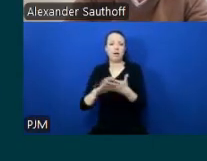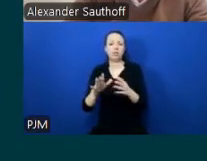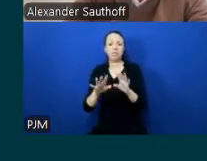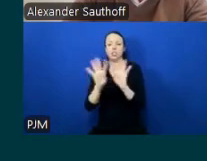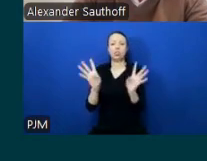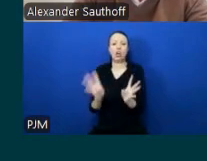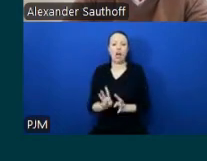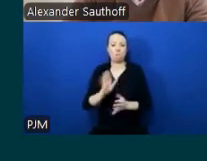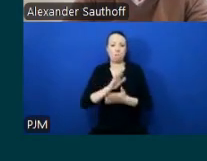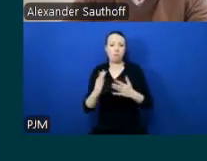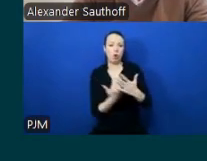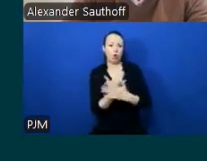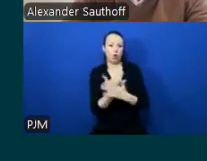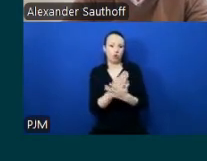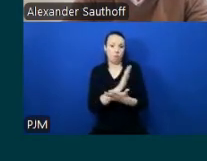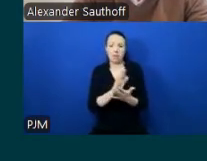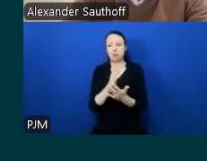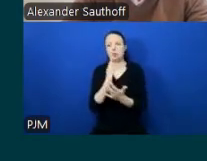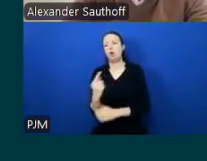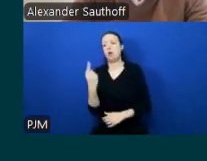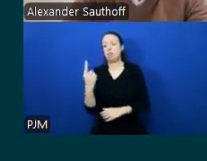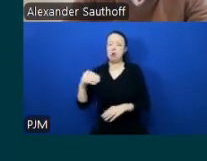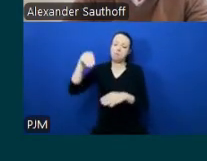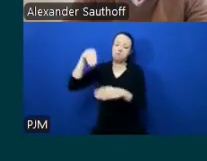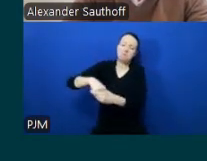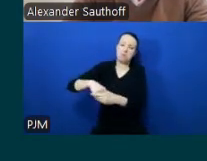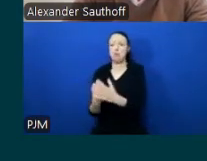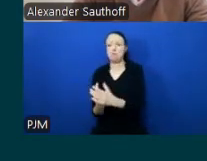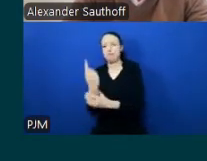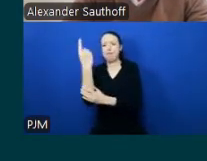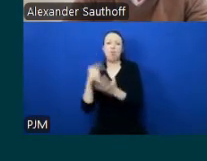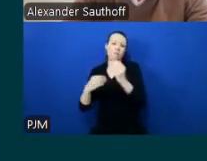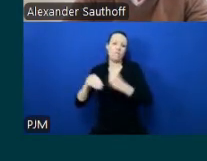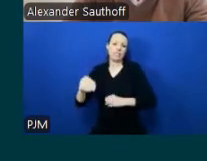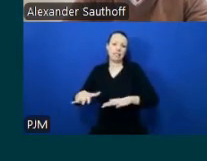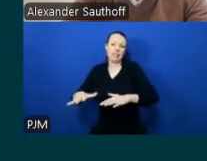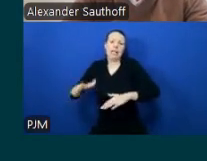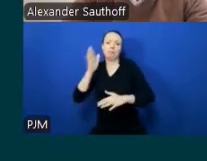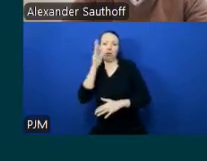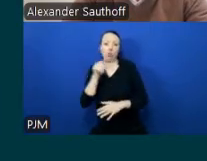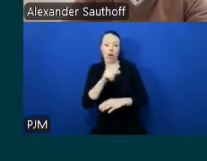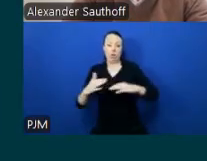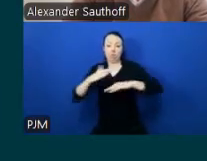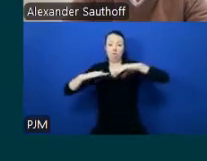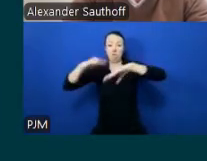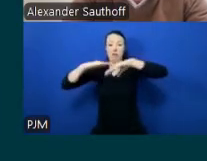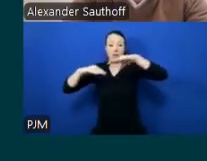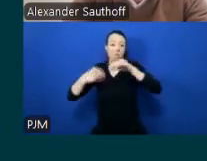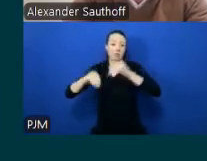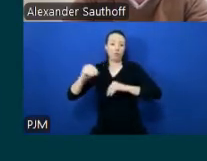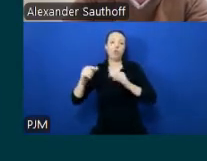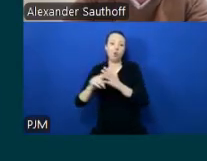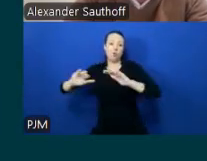tall trees, which would provide shade and reduce heat and protect the